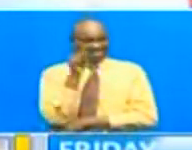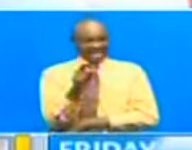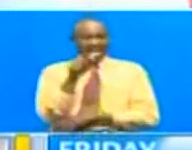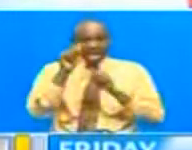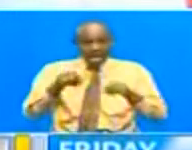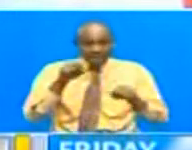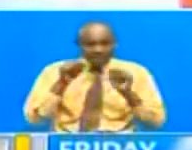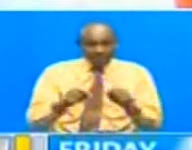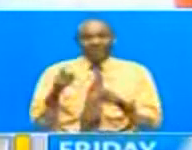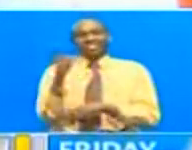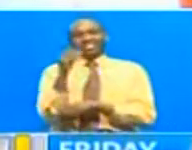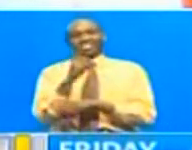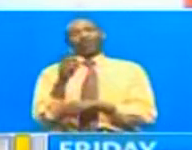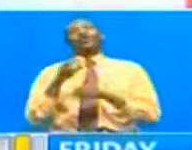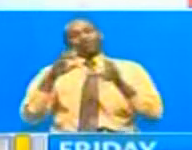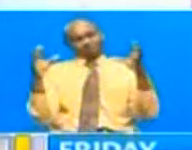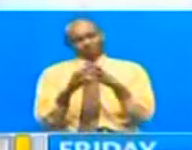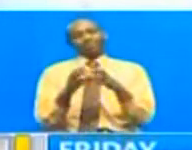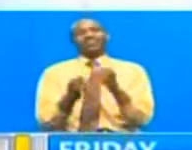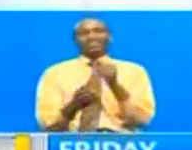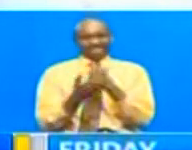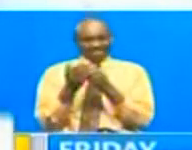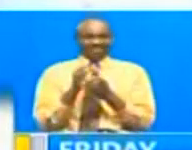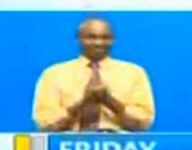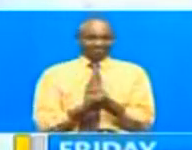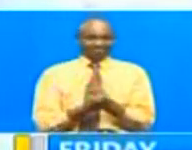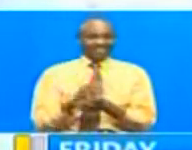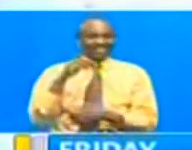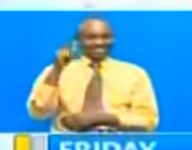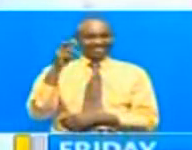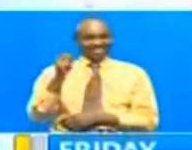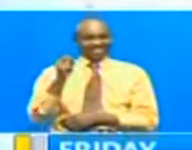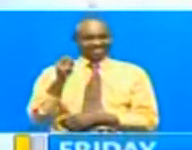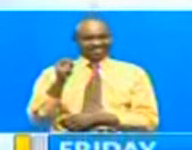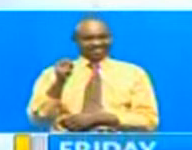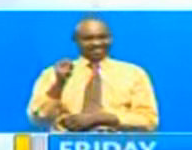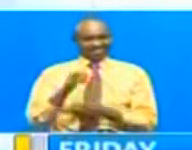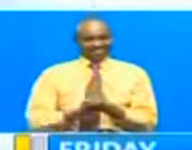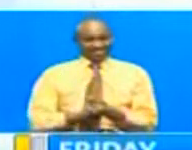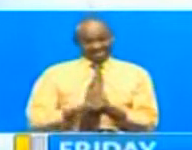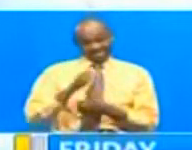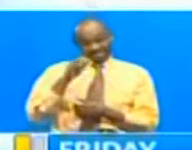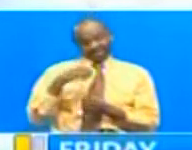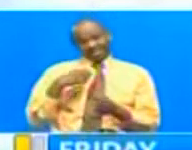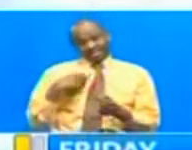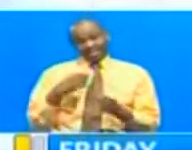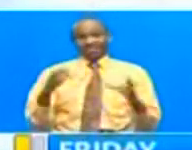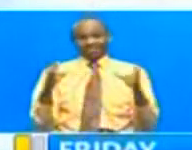to handle a digital generation. Masi Kandie, KTN, Kemwarer, KU South, Sub-County.